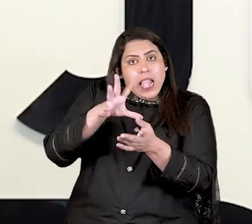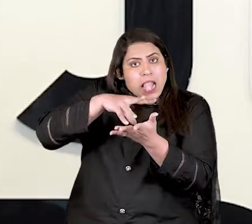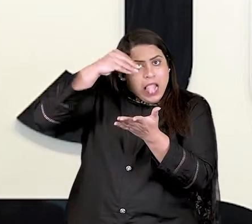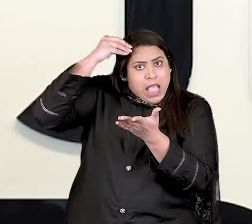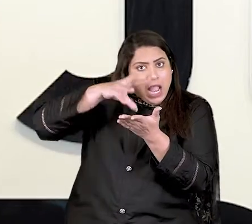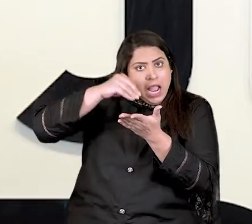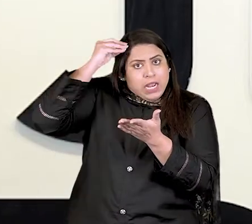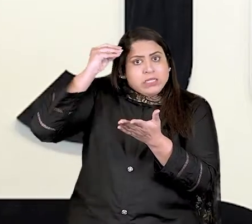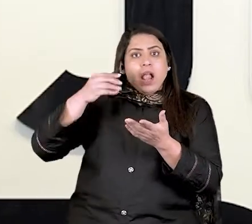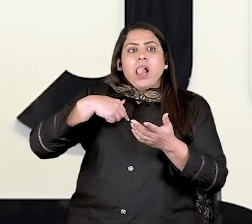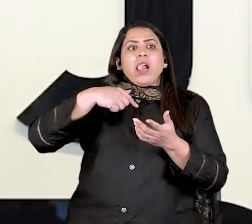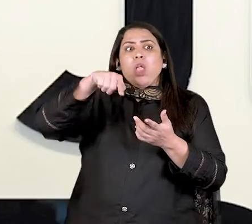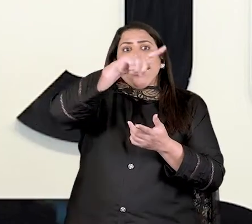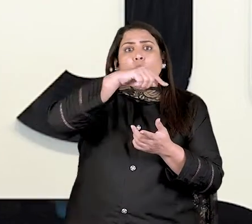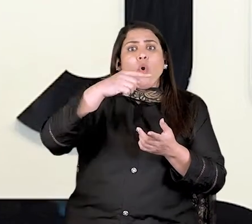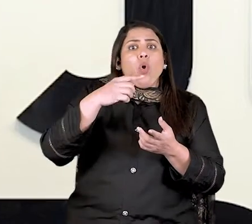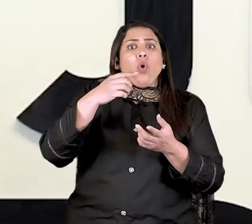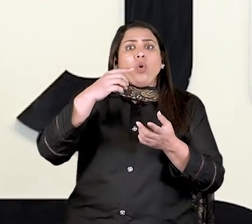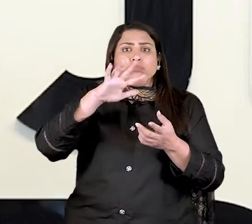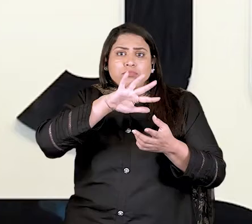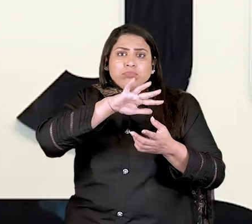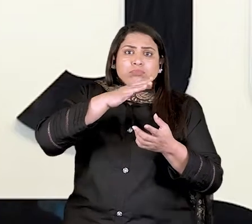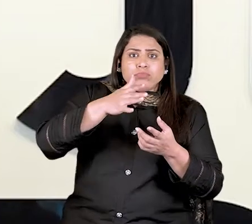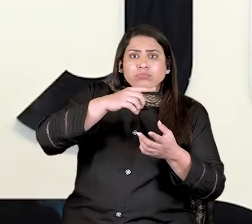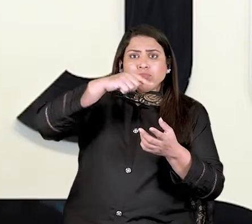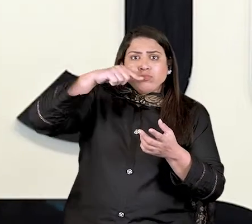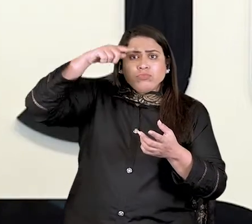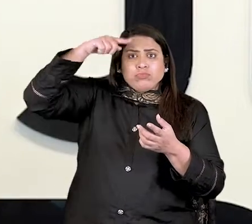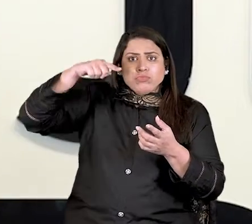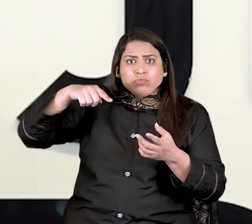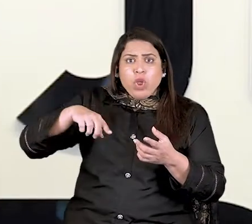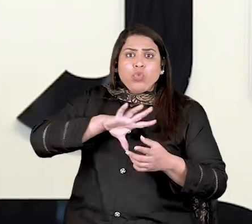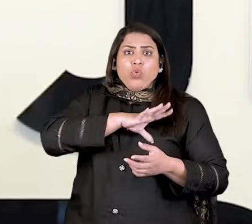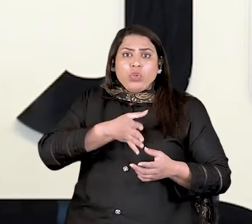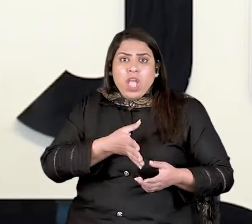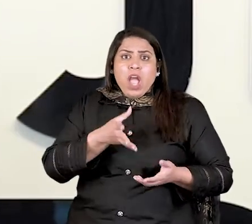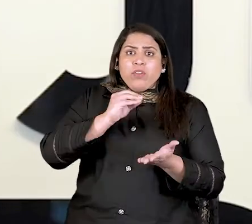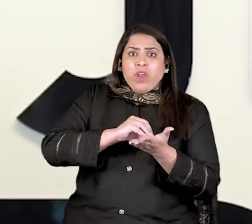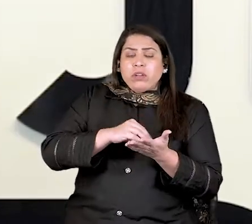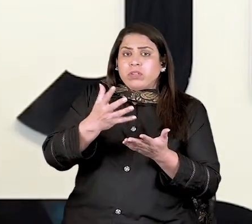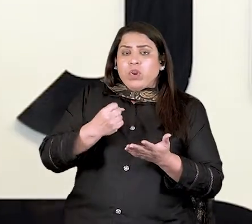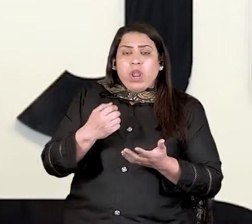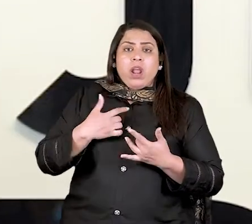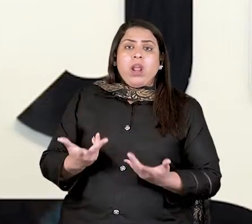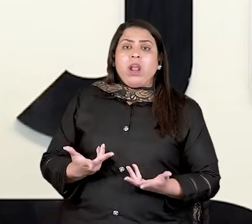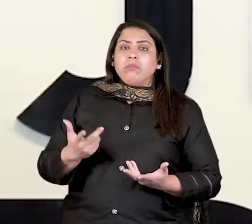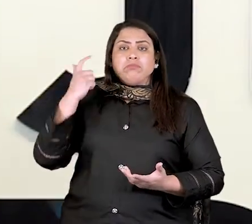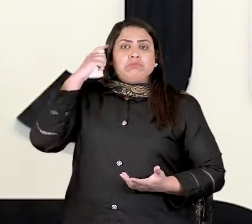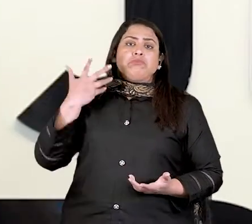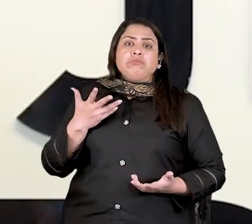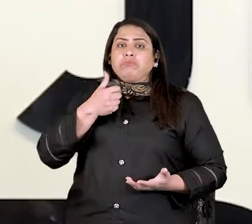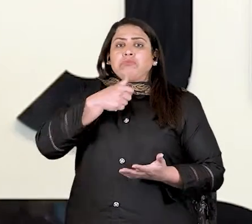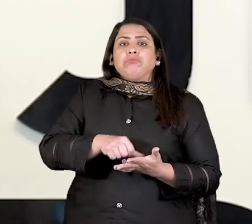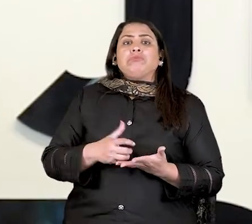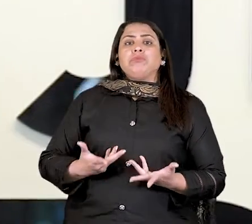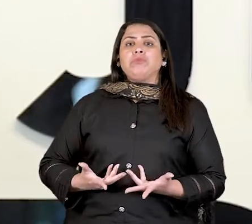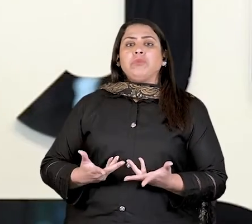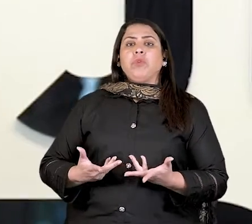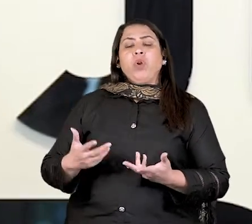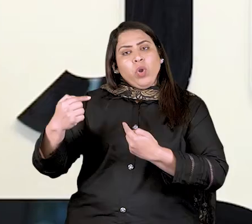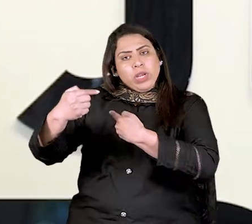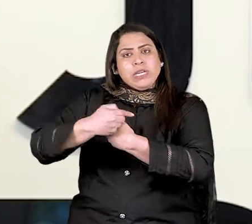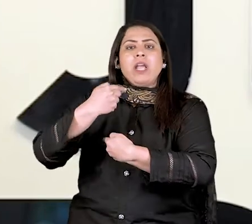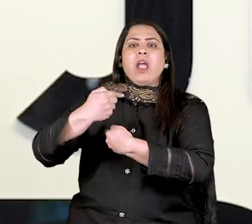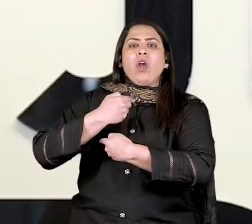will teach me this business. We will do it together. We will learn it together. I will tell you about the local dynamics. I'll take your expertise and guidance and